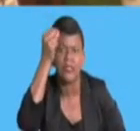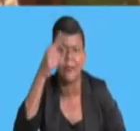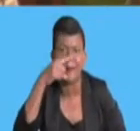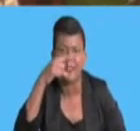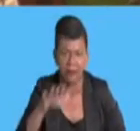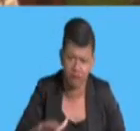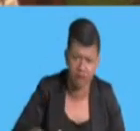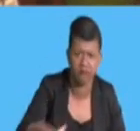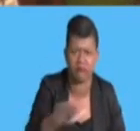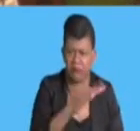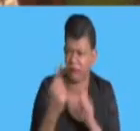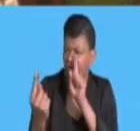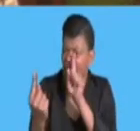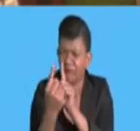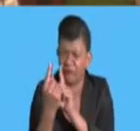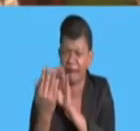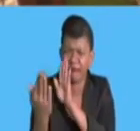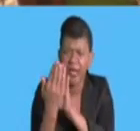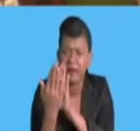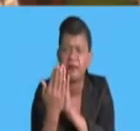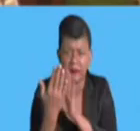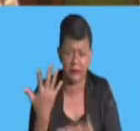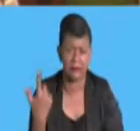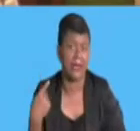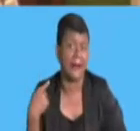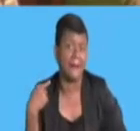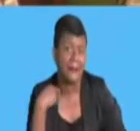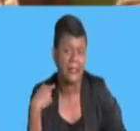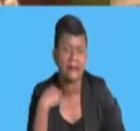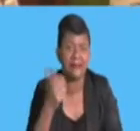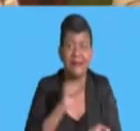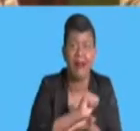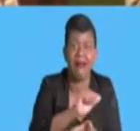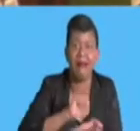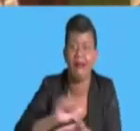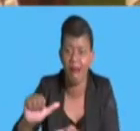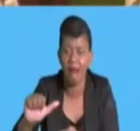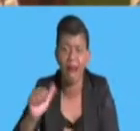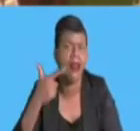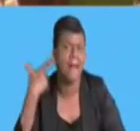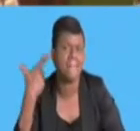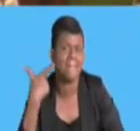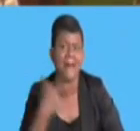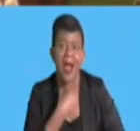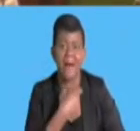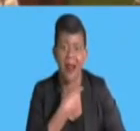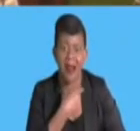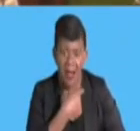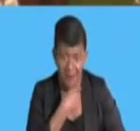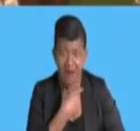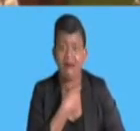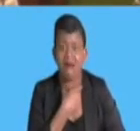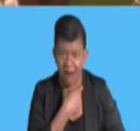living has resulted in some meat outlets selling lamb flaps, which were outlawed many years ago. Mr. Speaker, there are families living